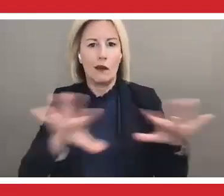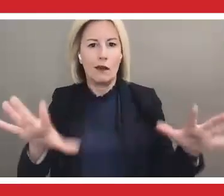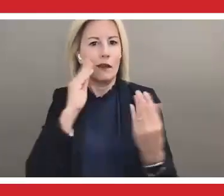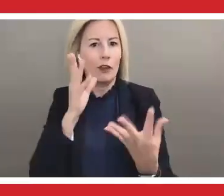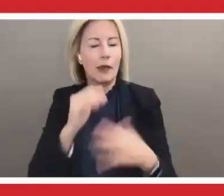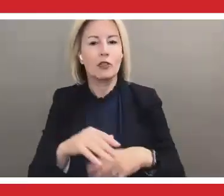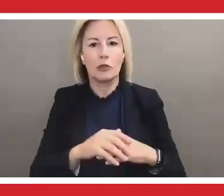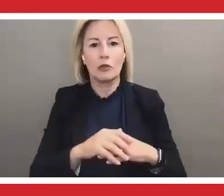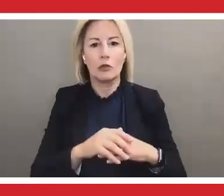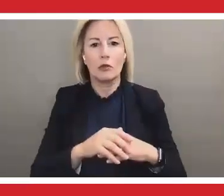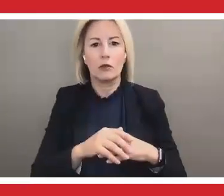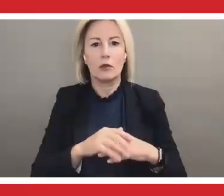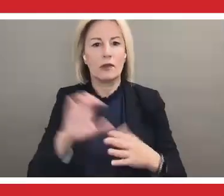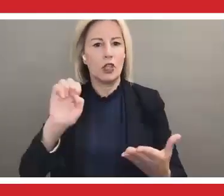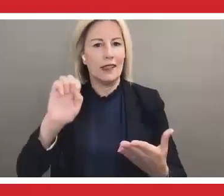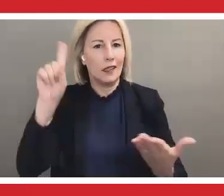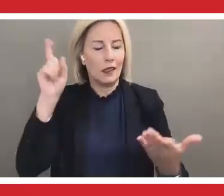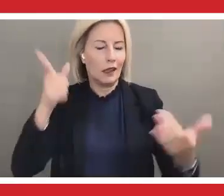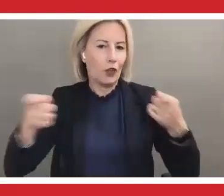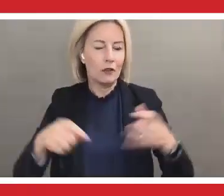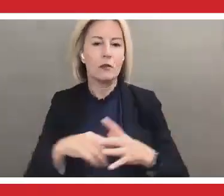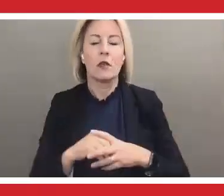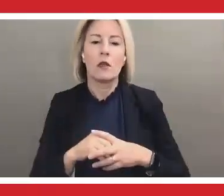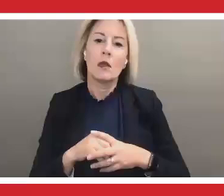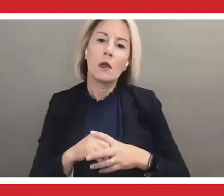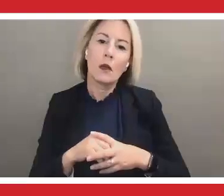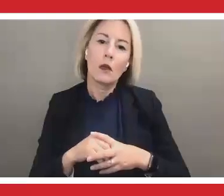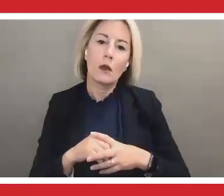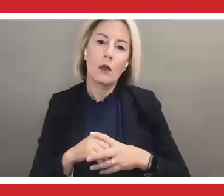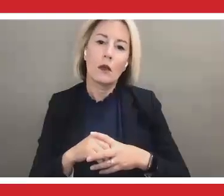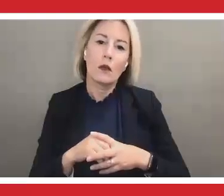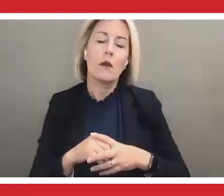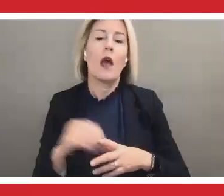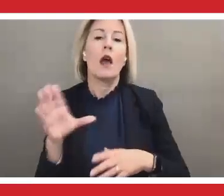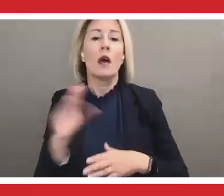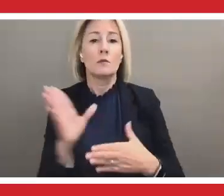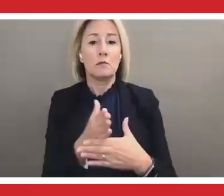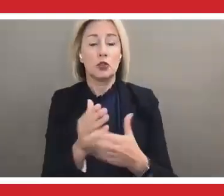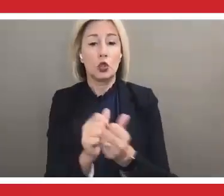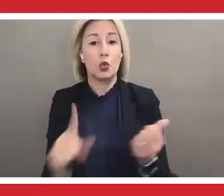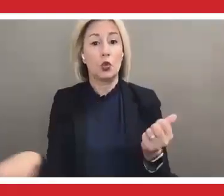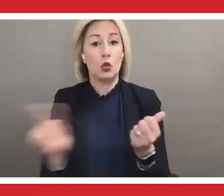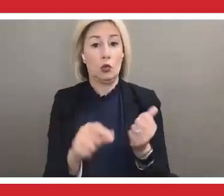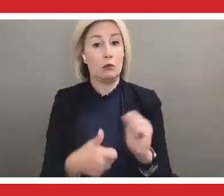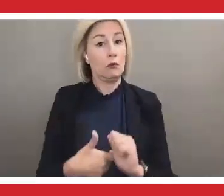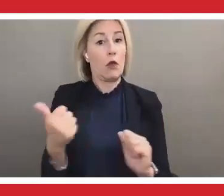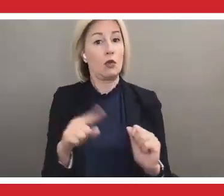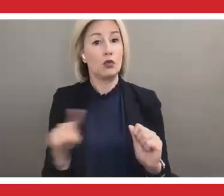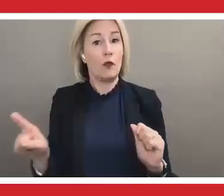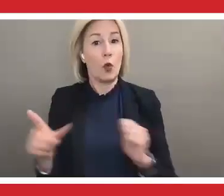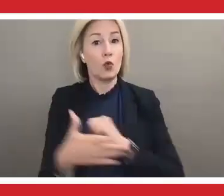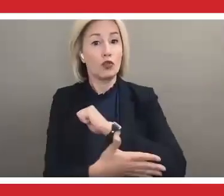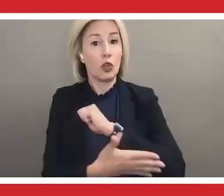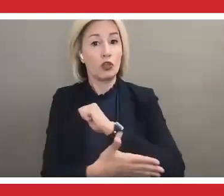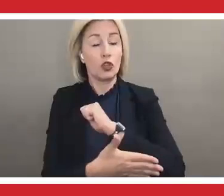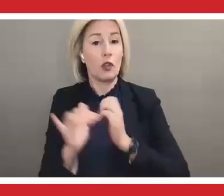countries. And I'm also happy to share with you that most of those countries with which we have been working